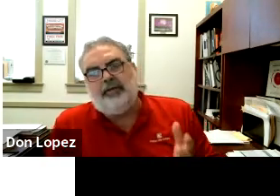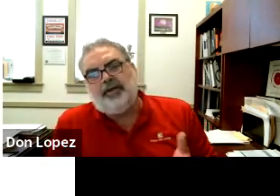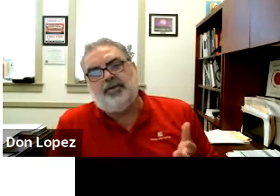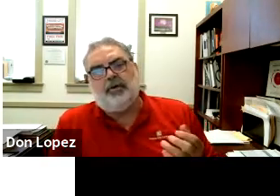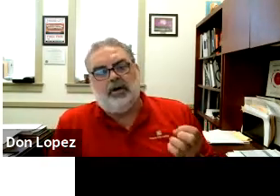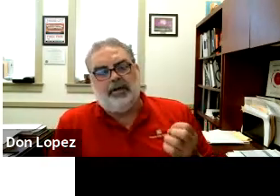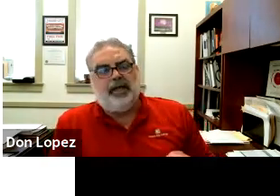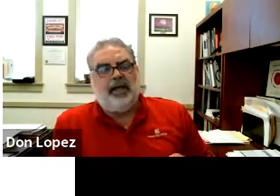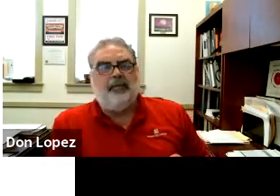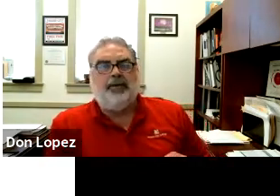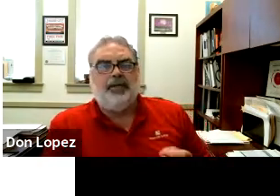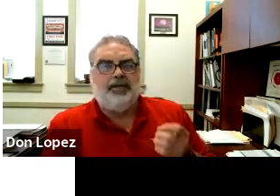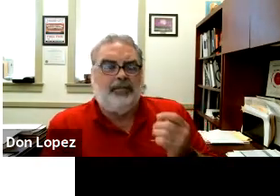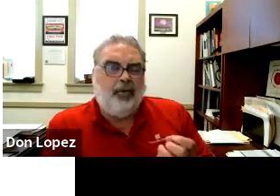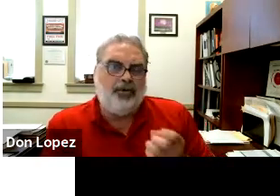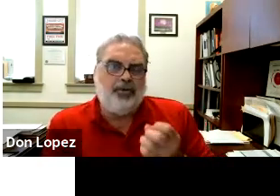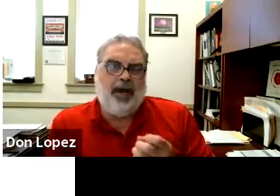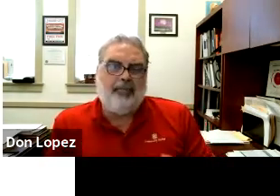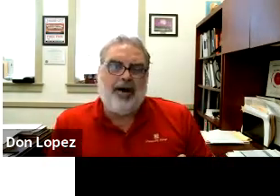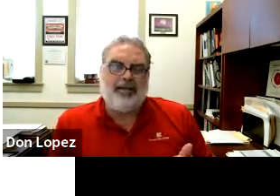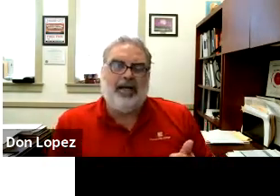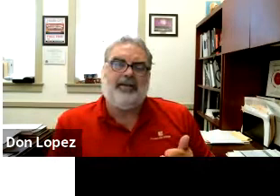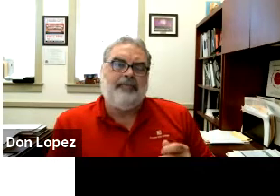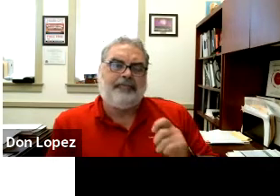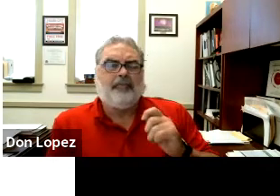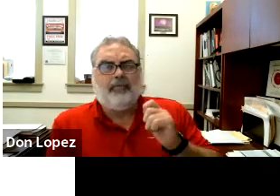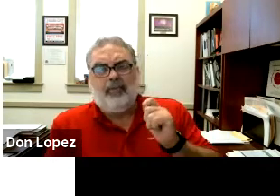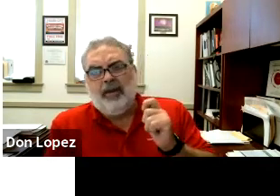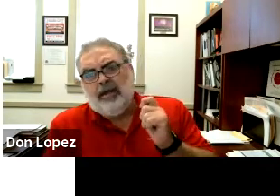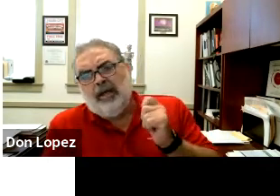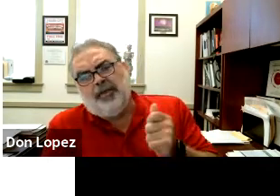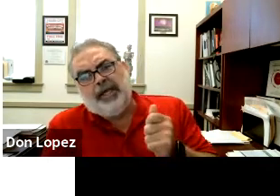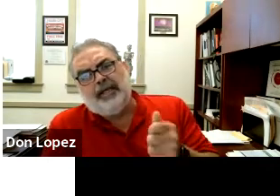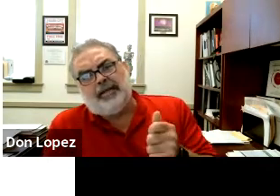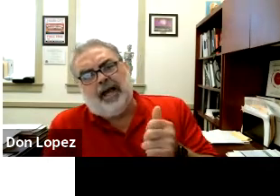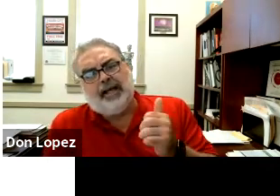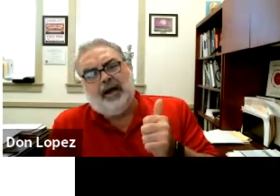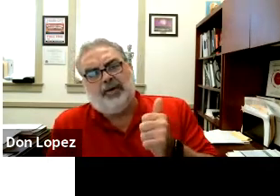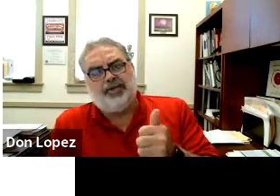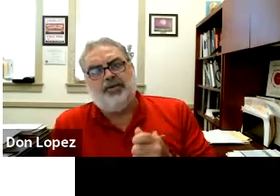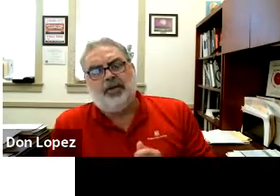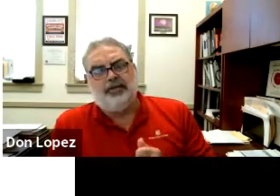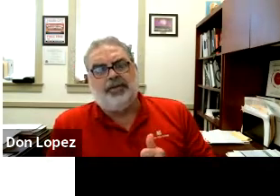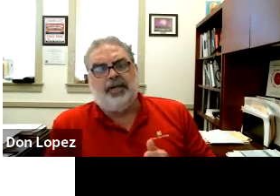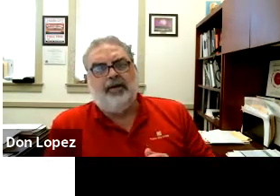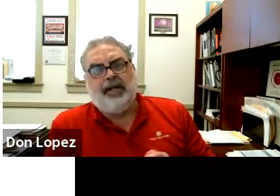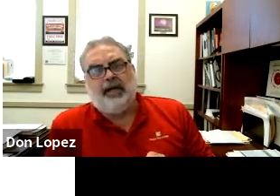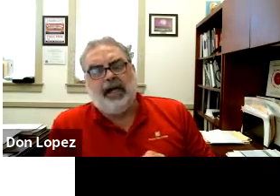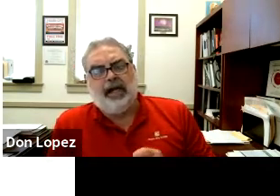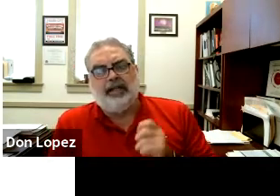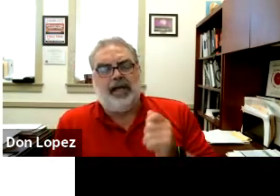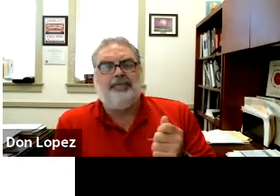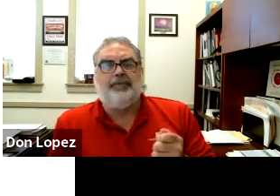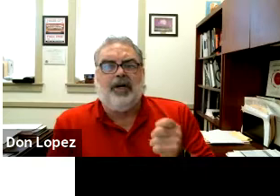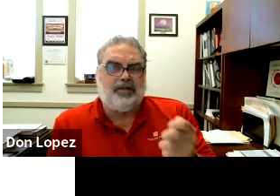single individual on this campus is important to that process. Things like our student services area